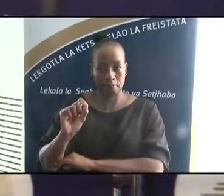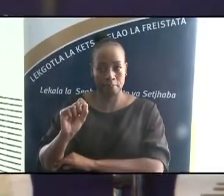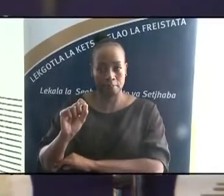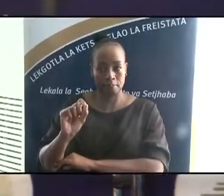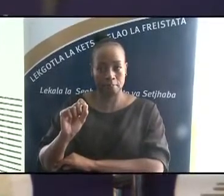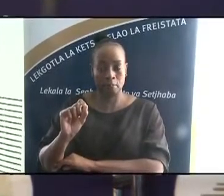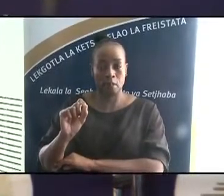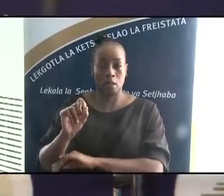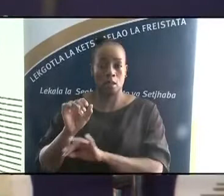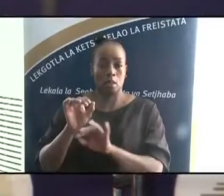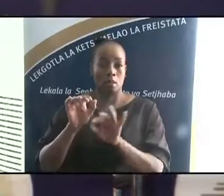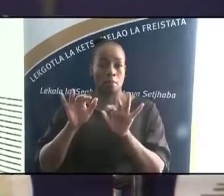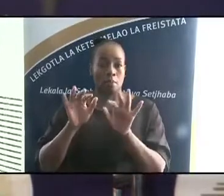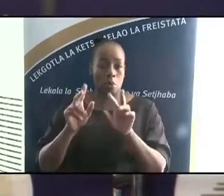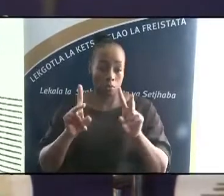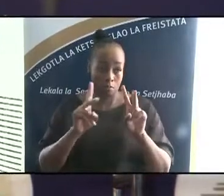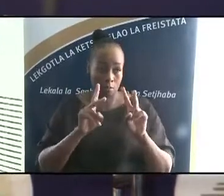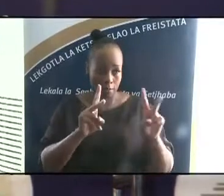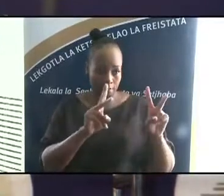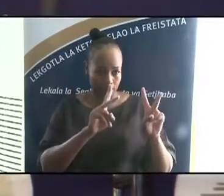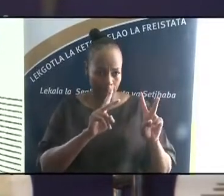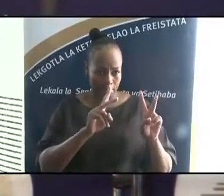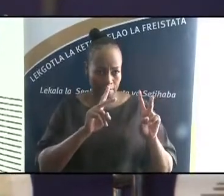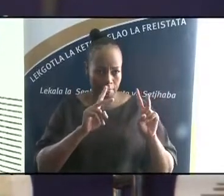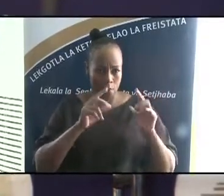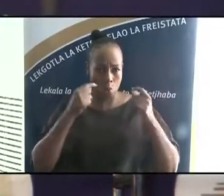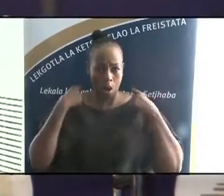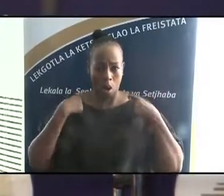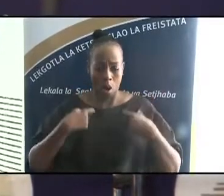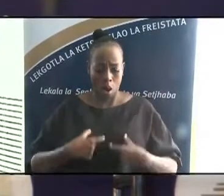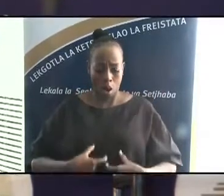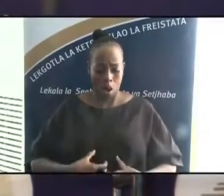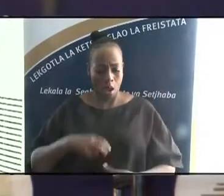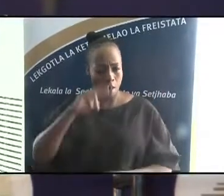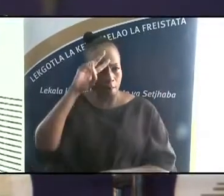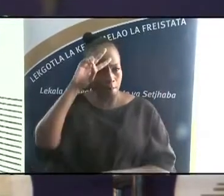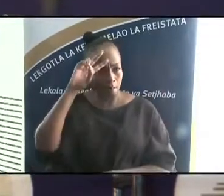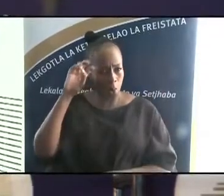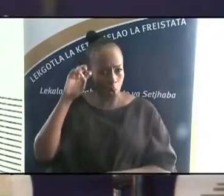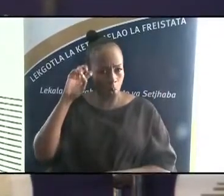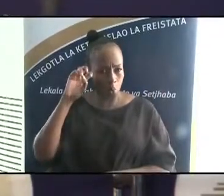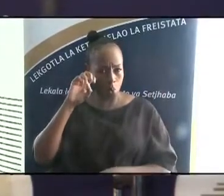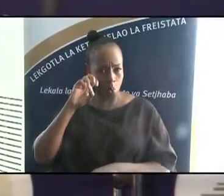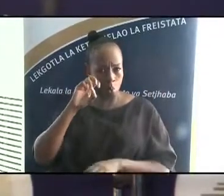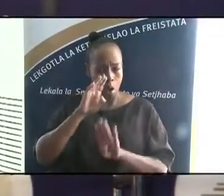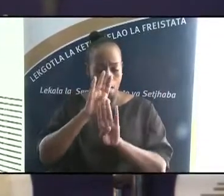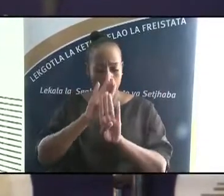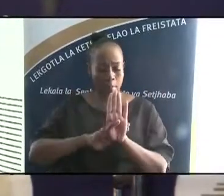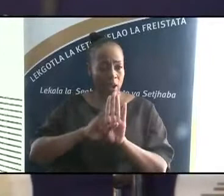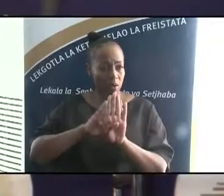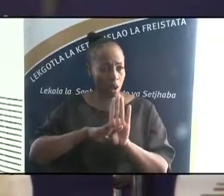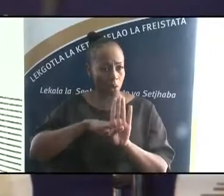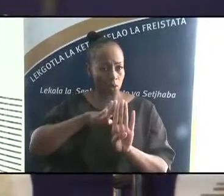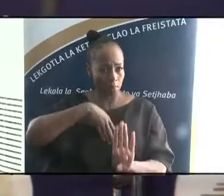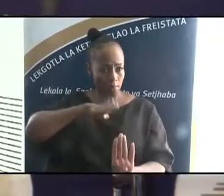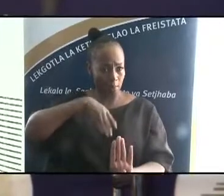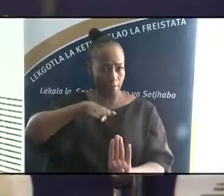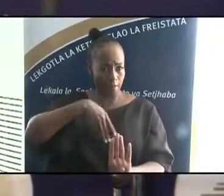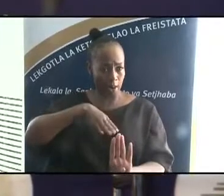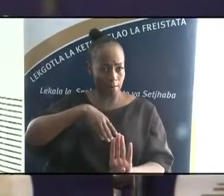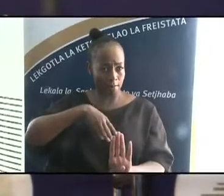all guests with the dark blue color on the background of their